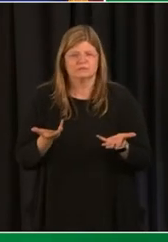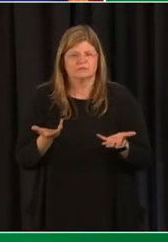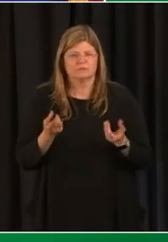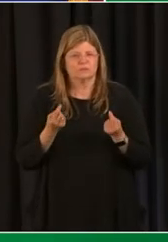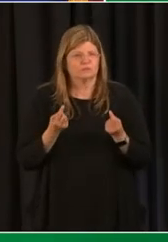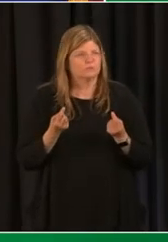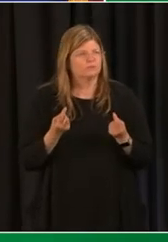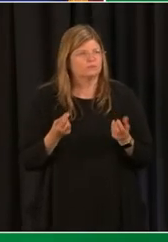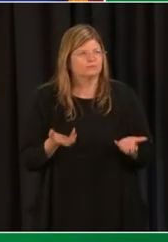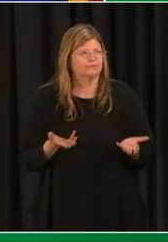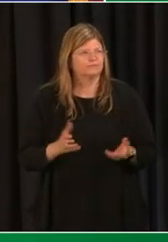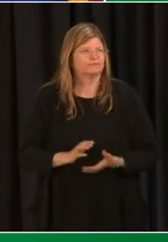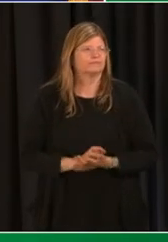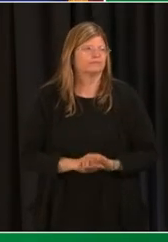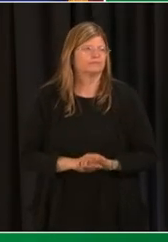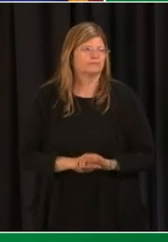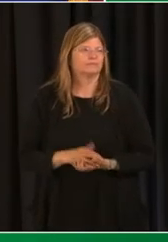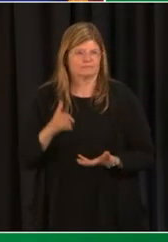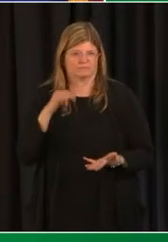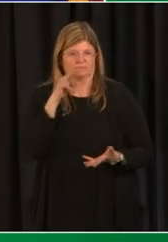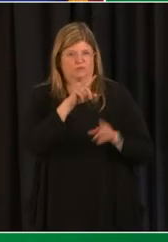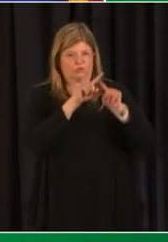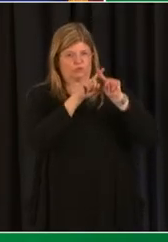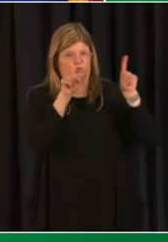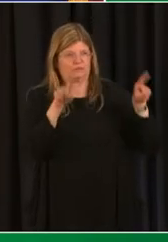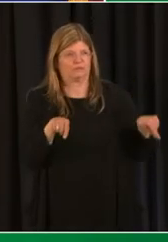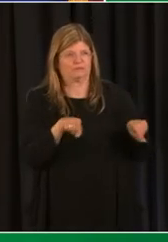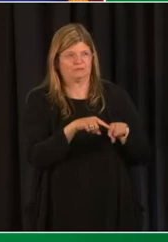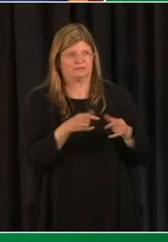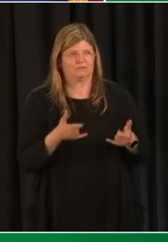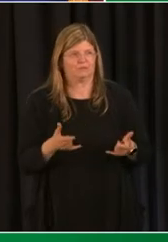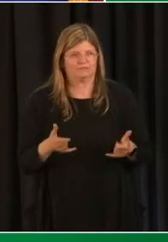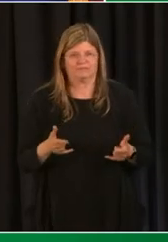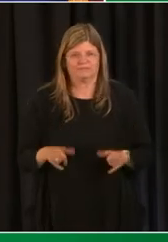order to apply for it?